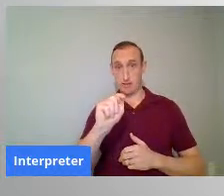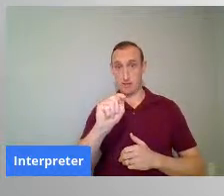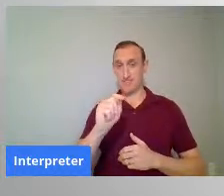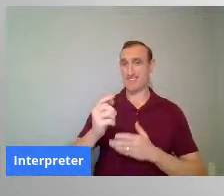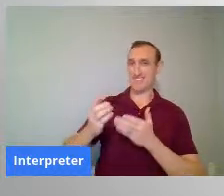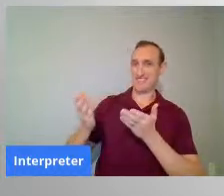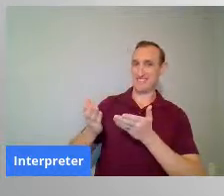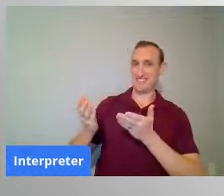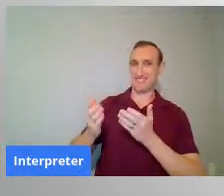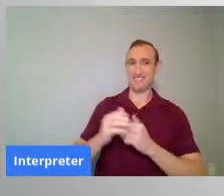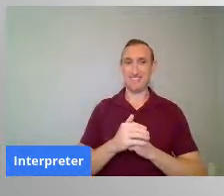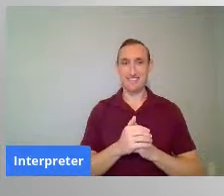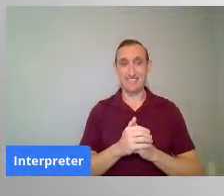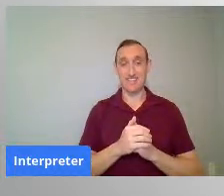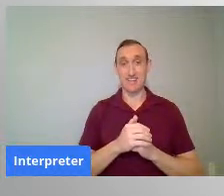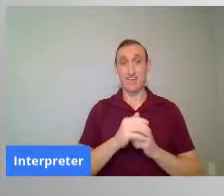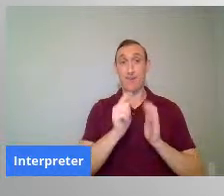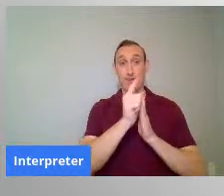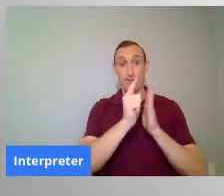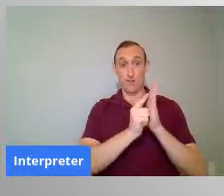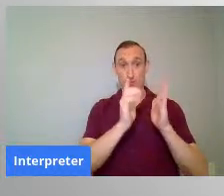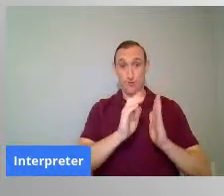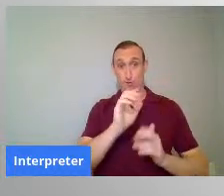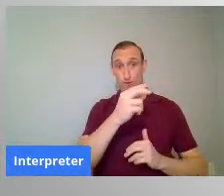Here. Attorney Hull,